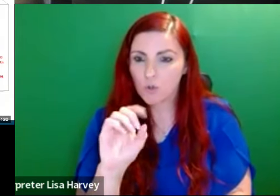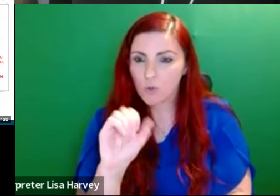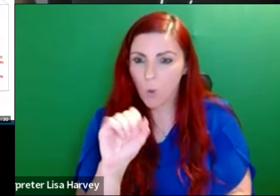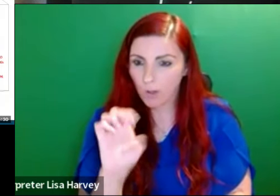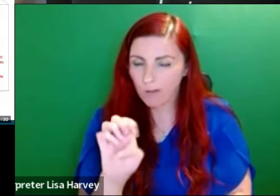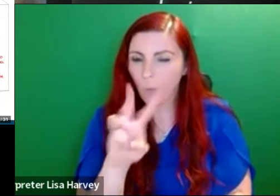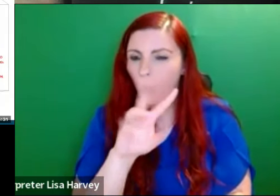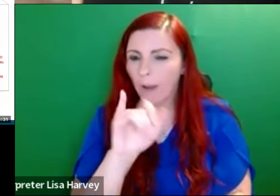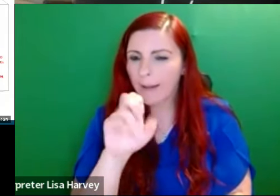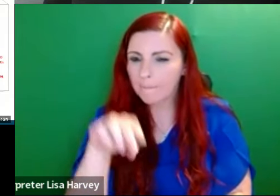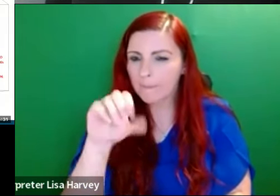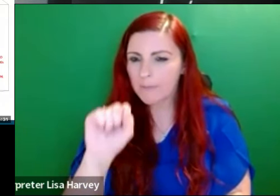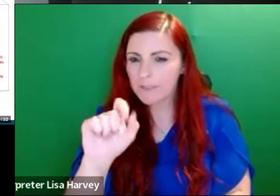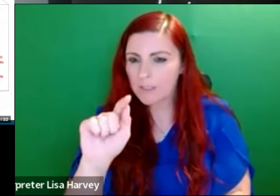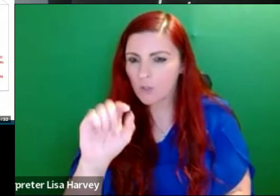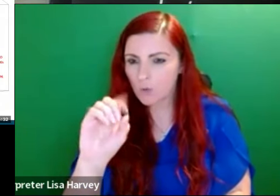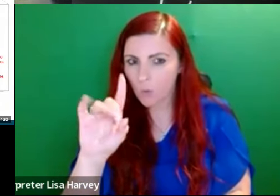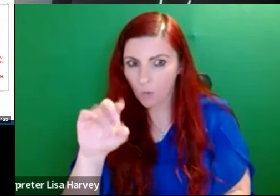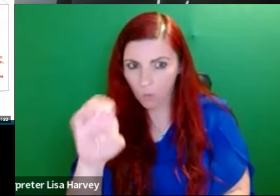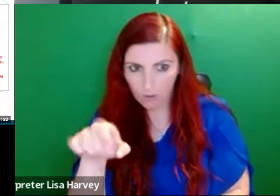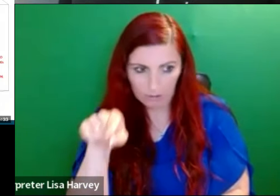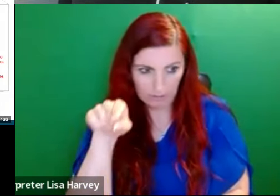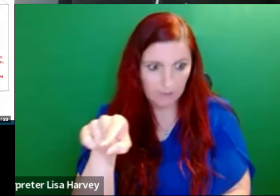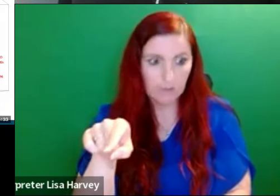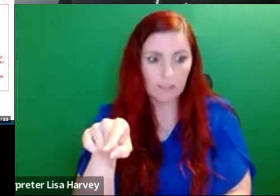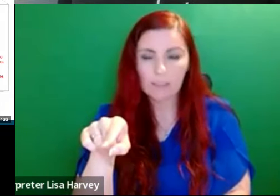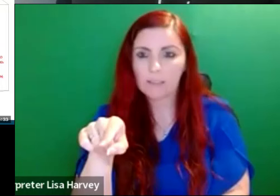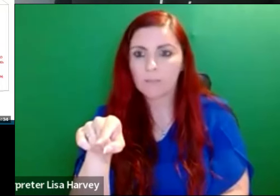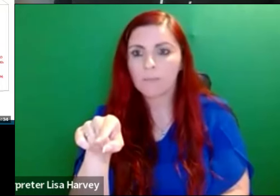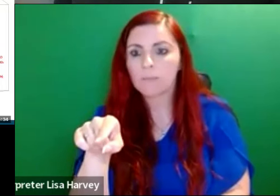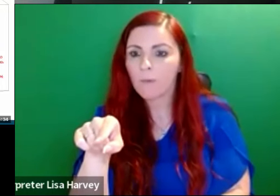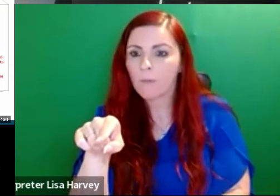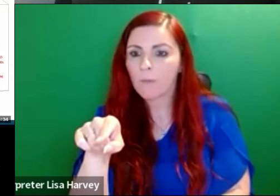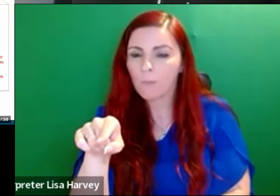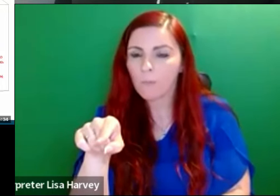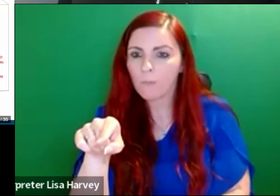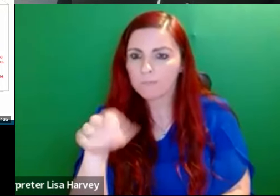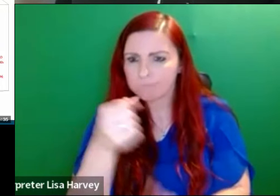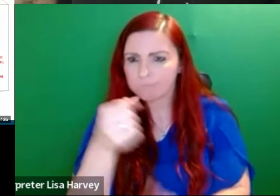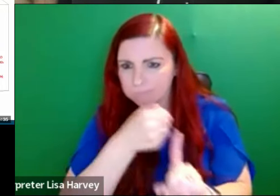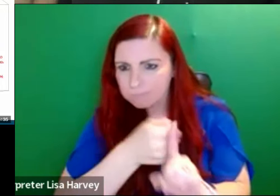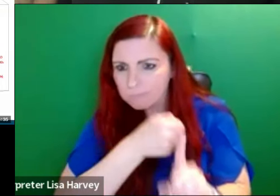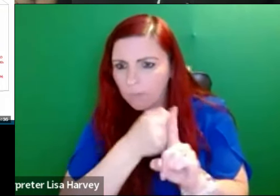kind of forced, argued for sign language, particularly American Sign Language, to be